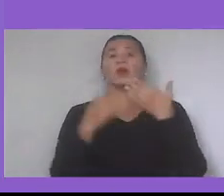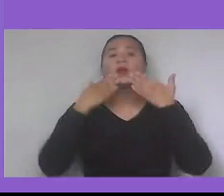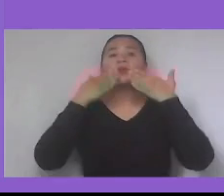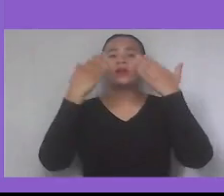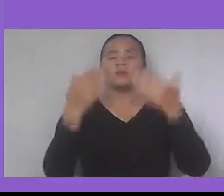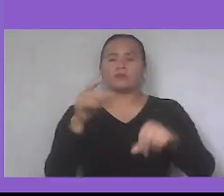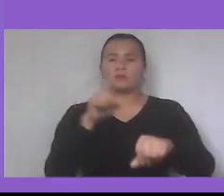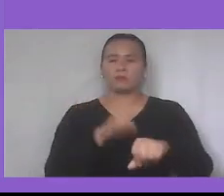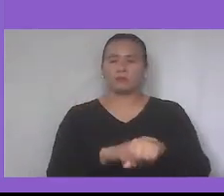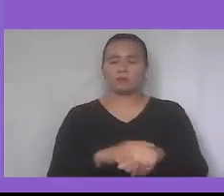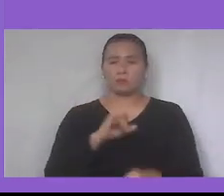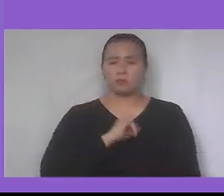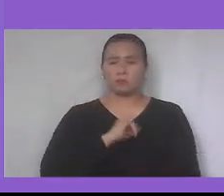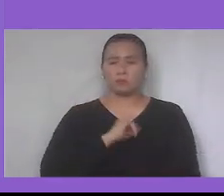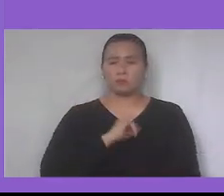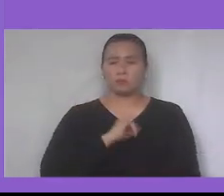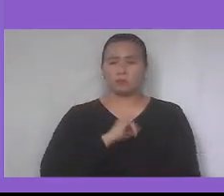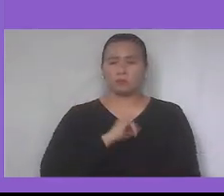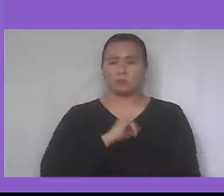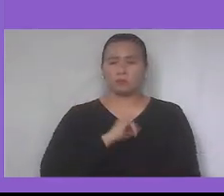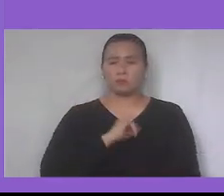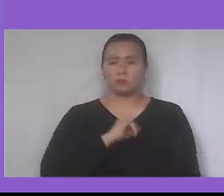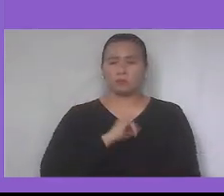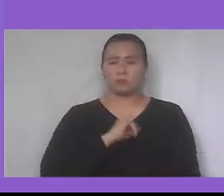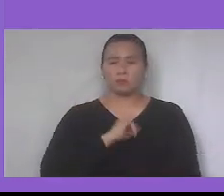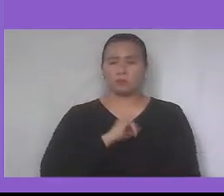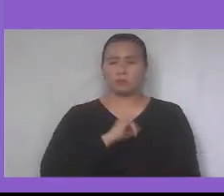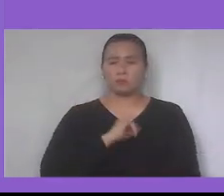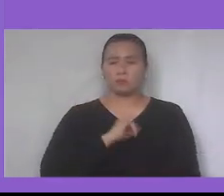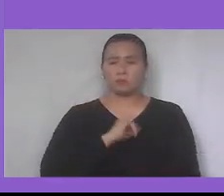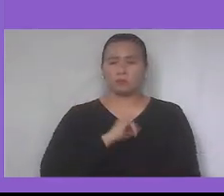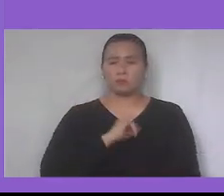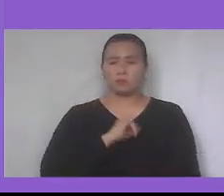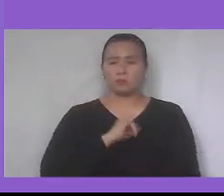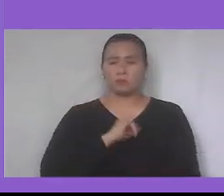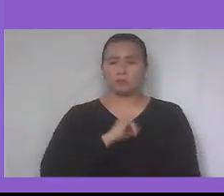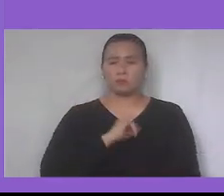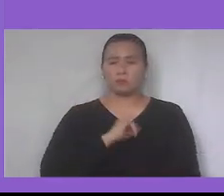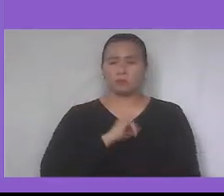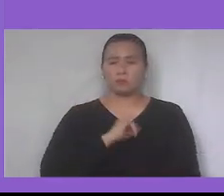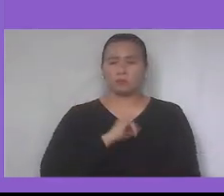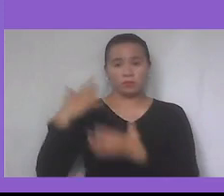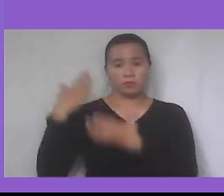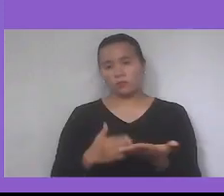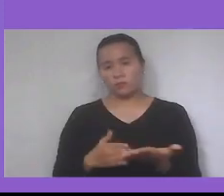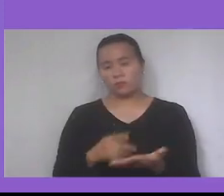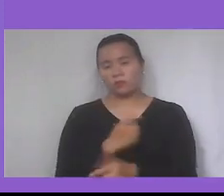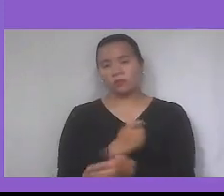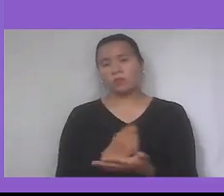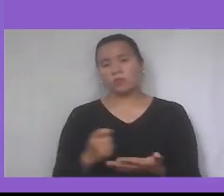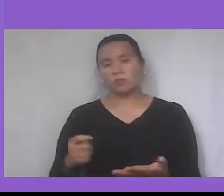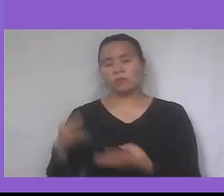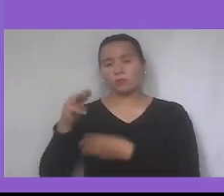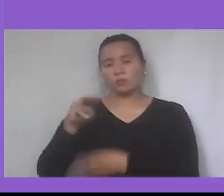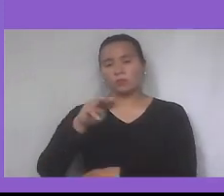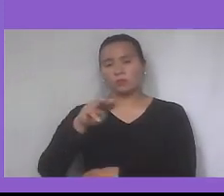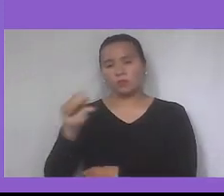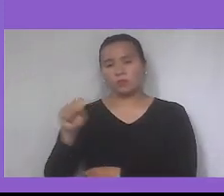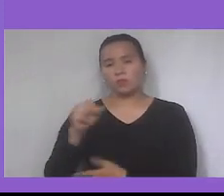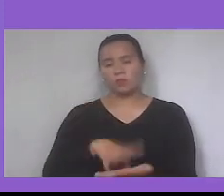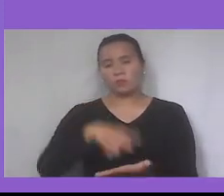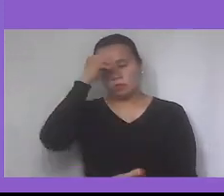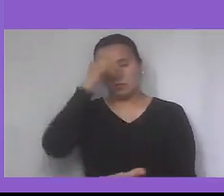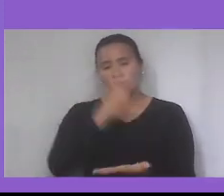OneNote math assistant. Thank you for your time, and I hope that you have learned something about